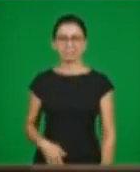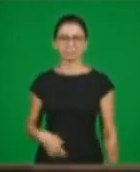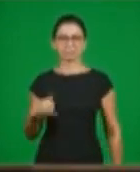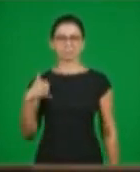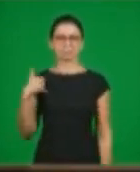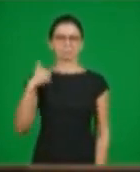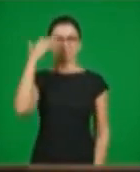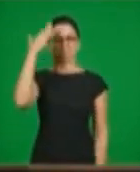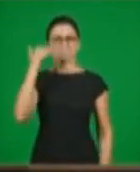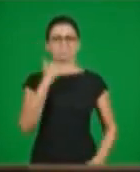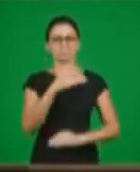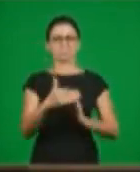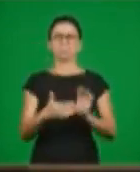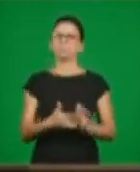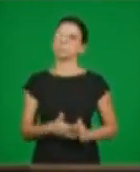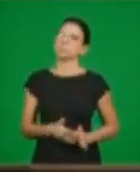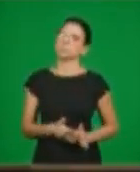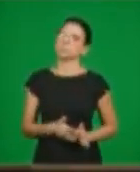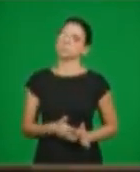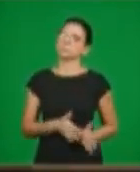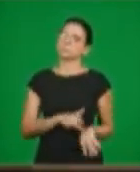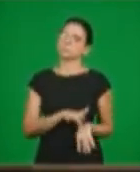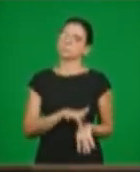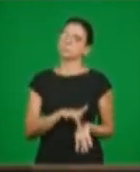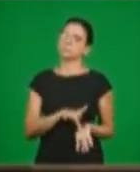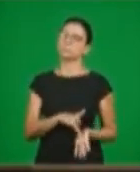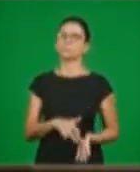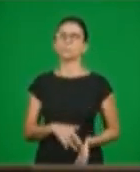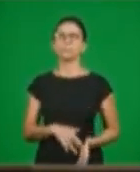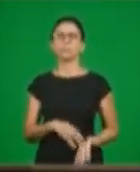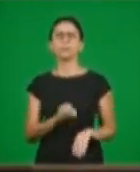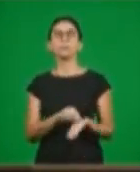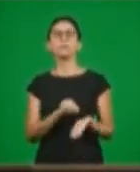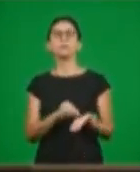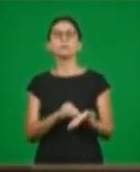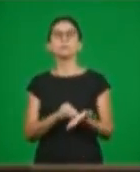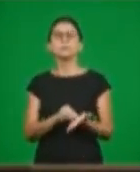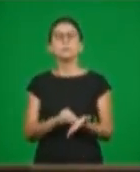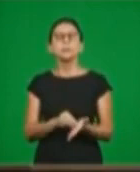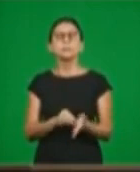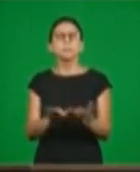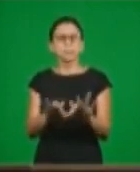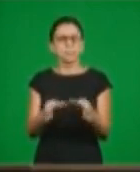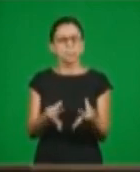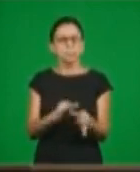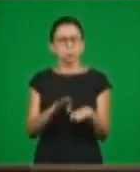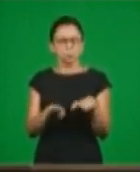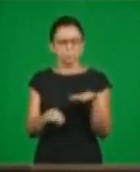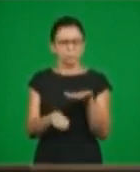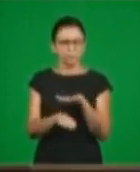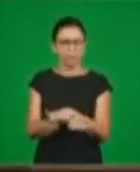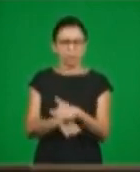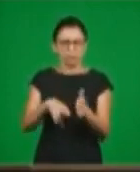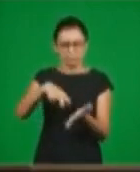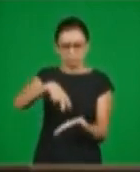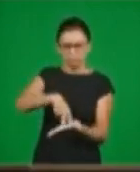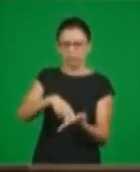know everything, but you know nothing. What is missing is for you to be